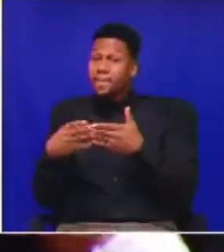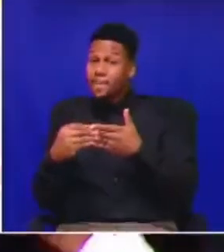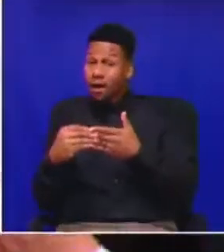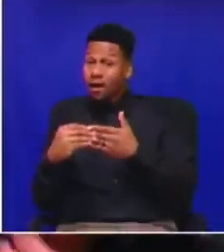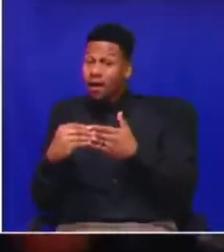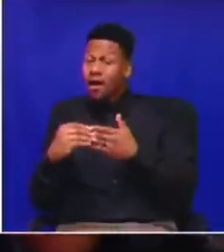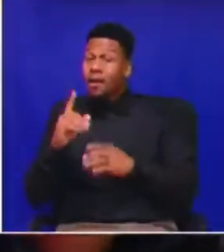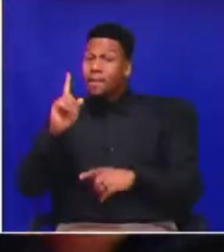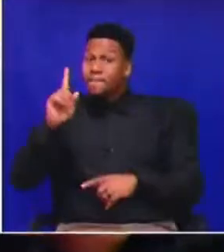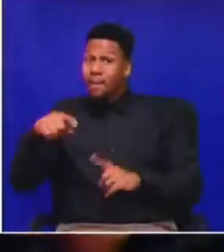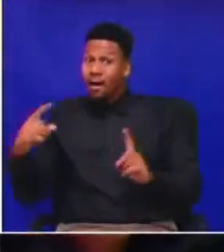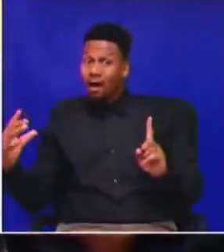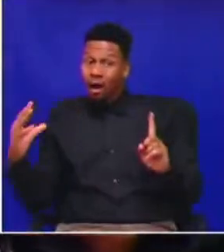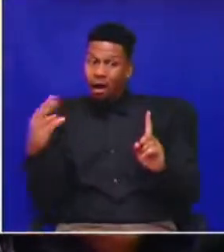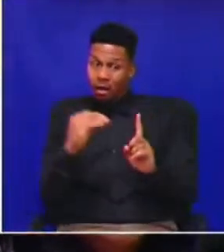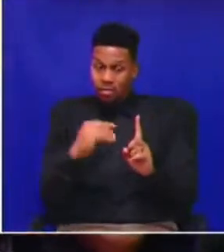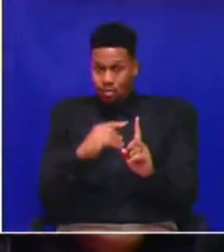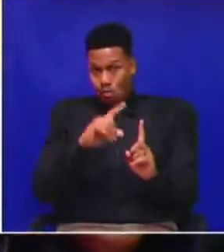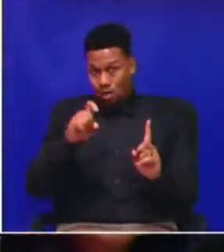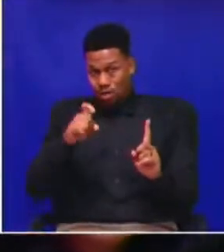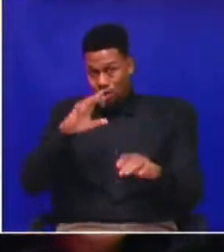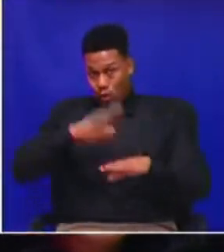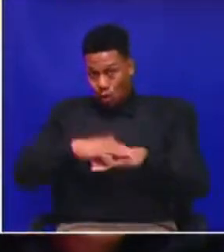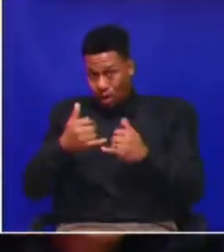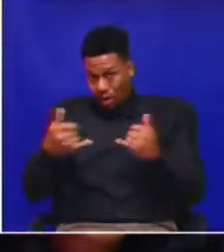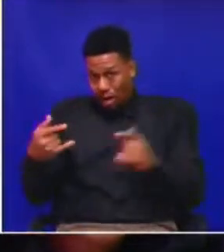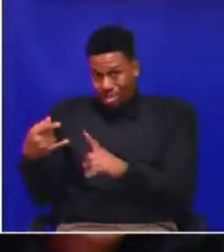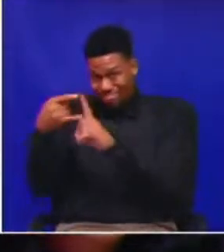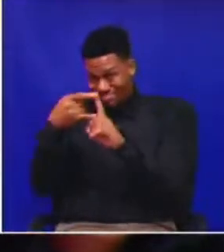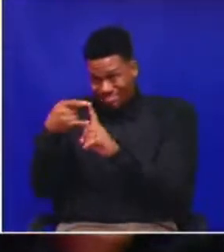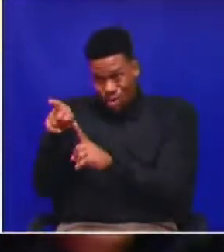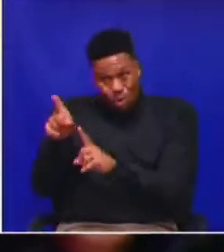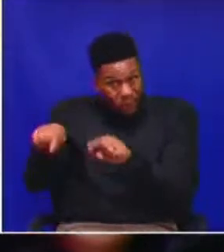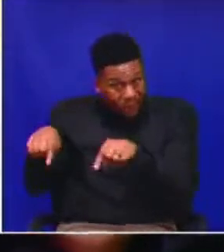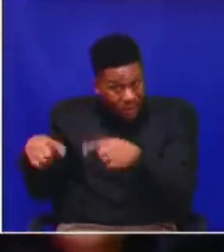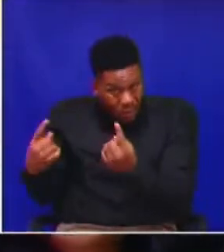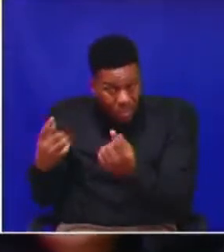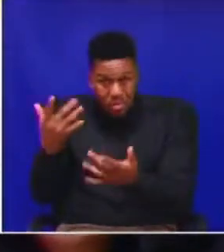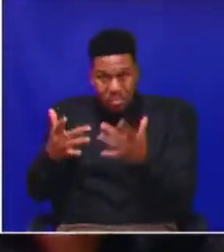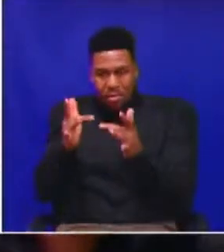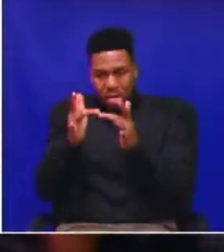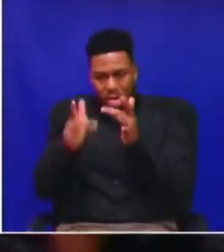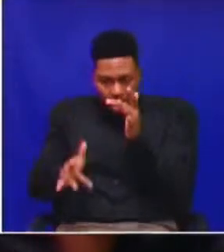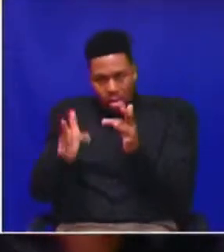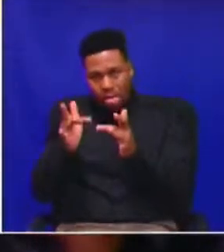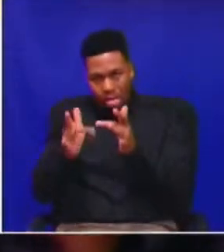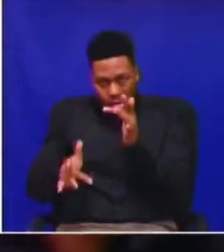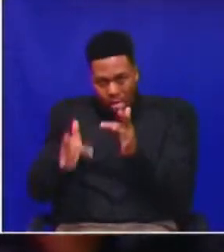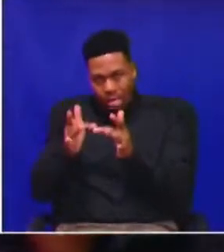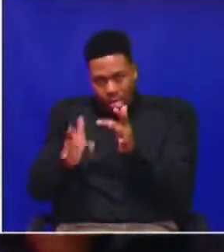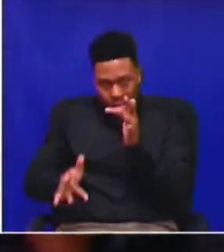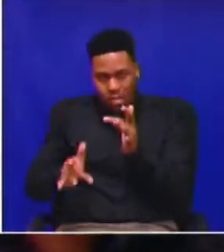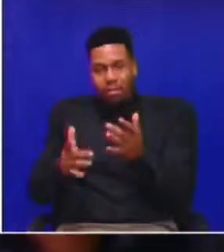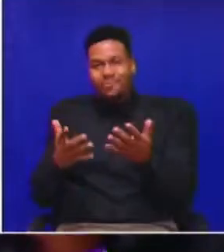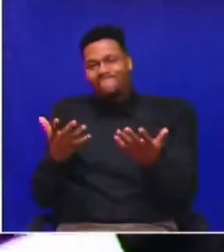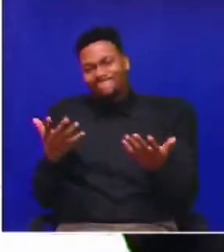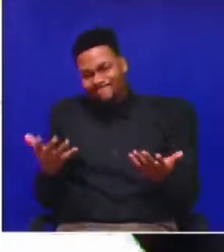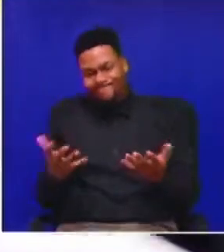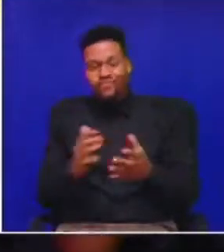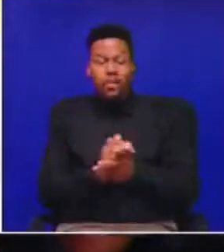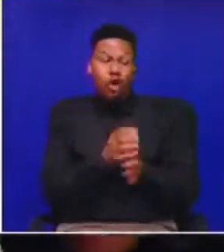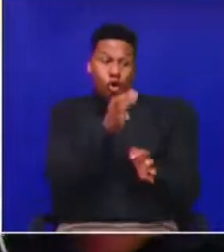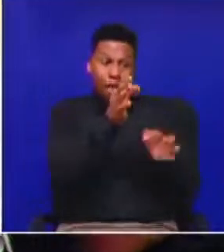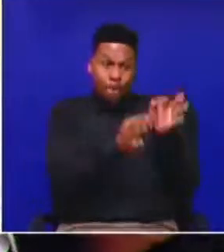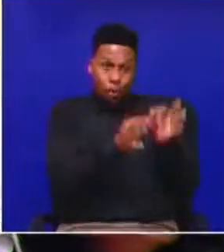supplementary question through the virtual platform is unable to do so due to technological difficulties, the party whip